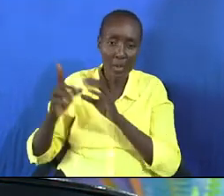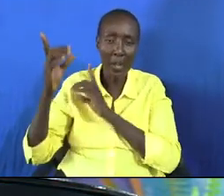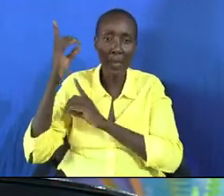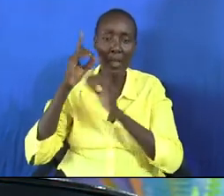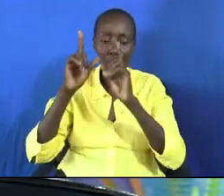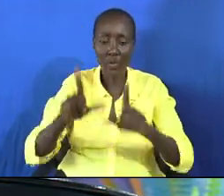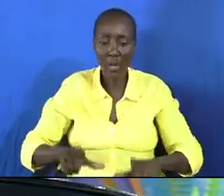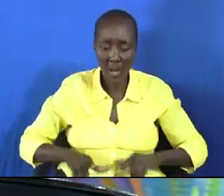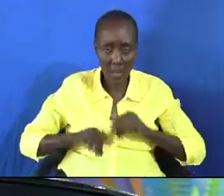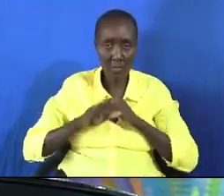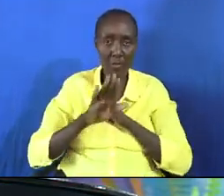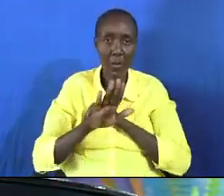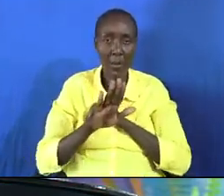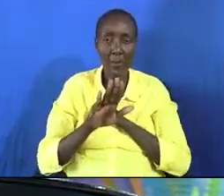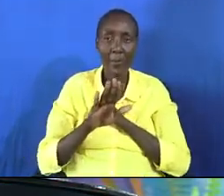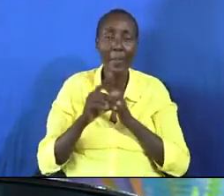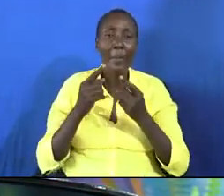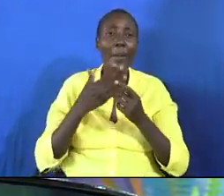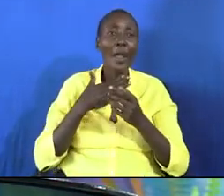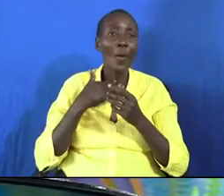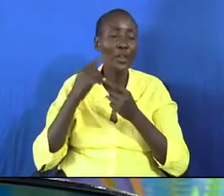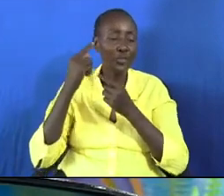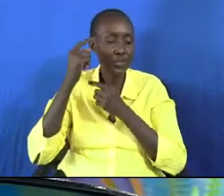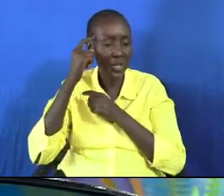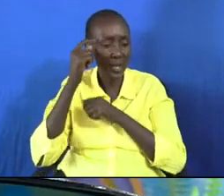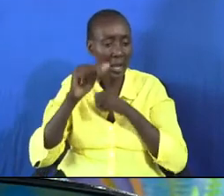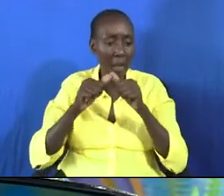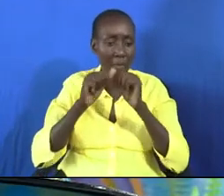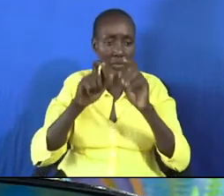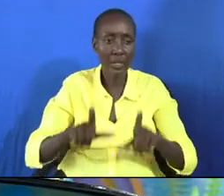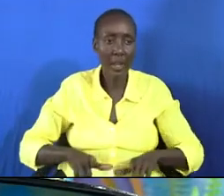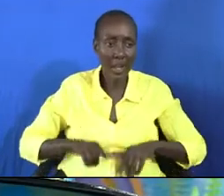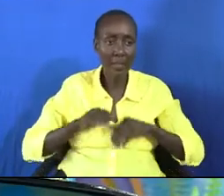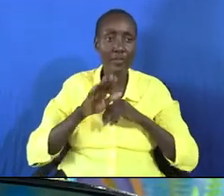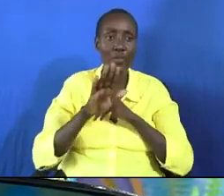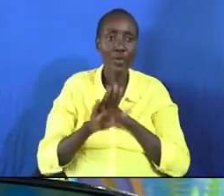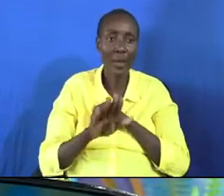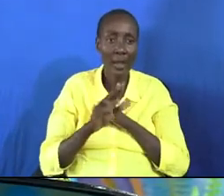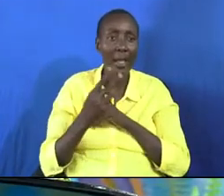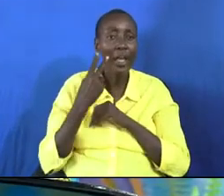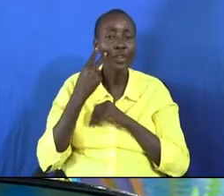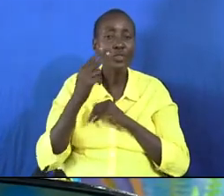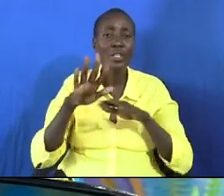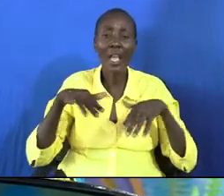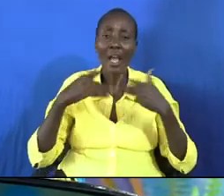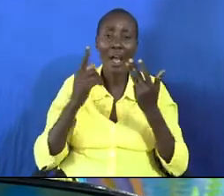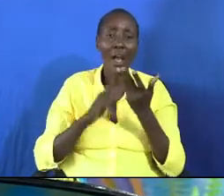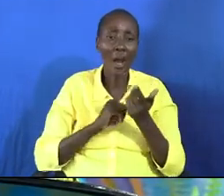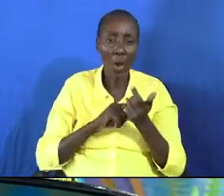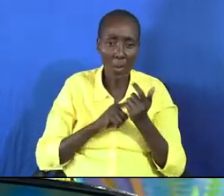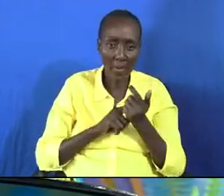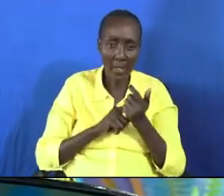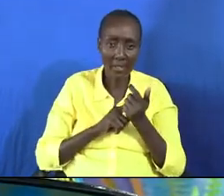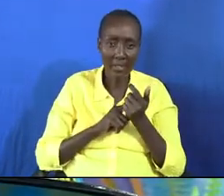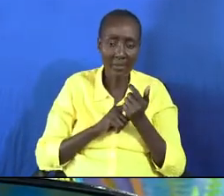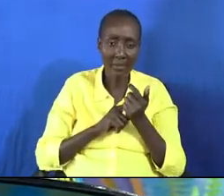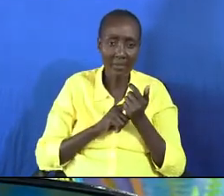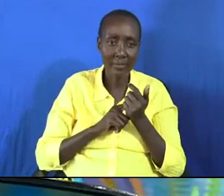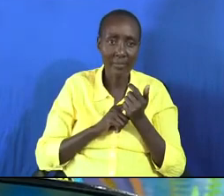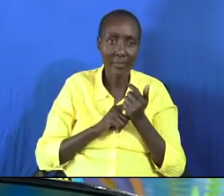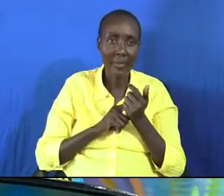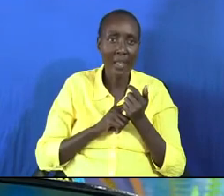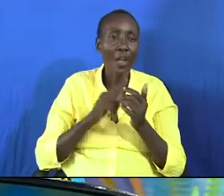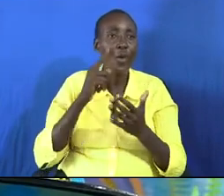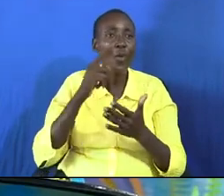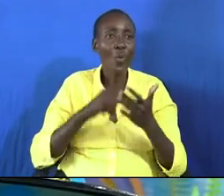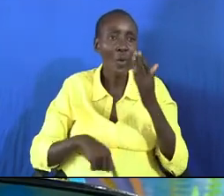live. And I want you to think about your life and you see how much does you know, what